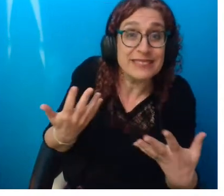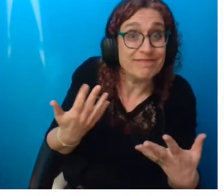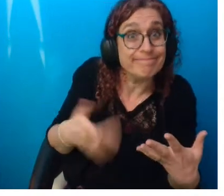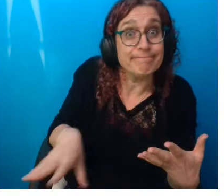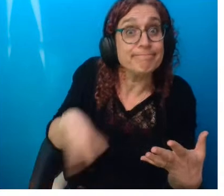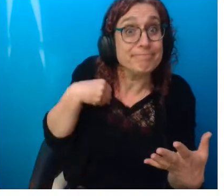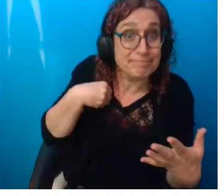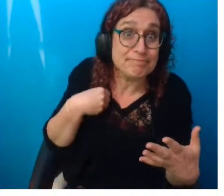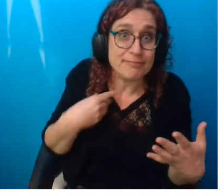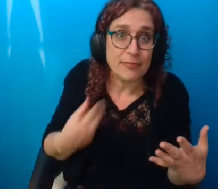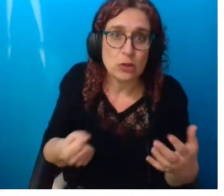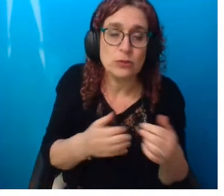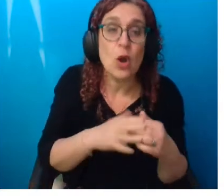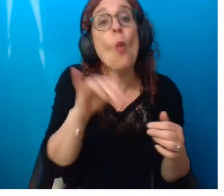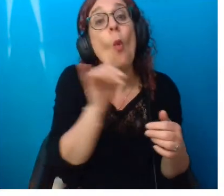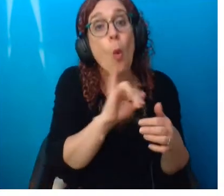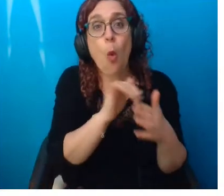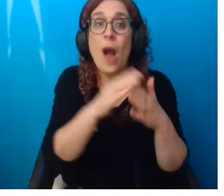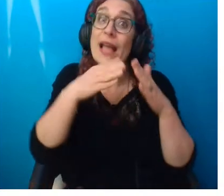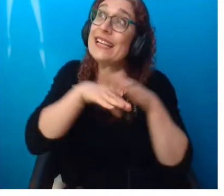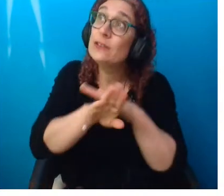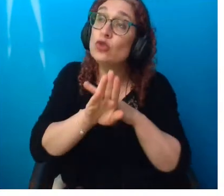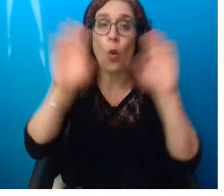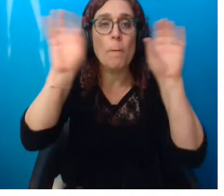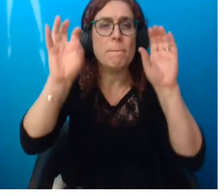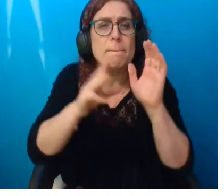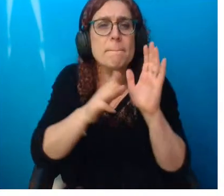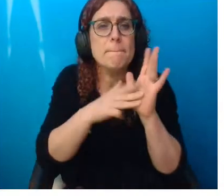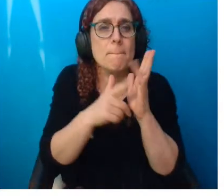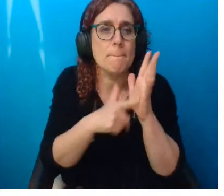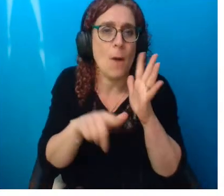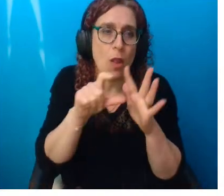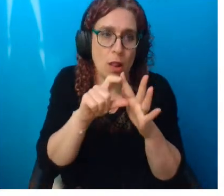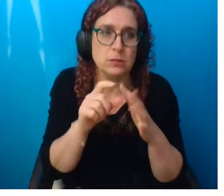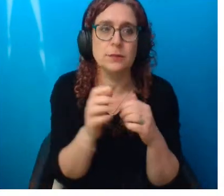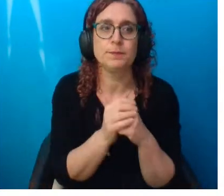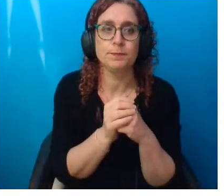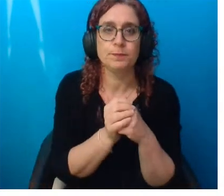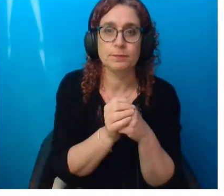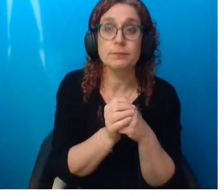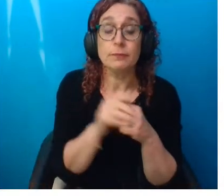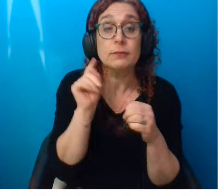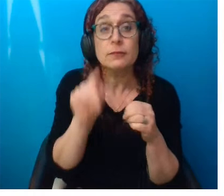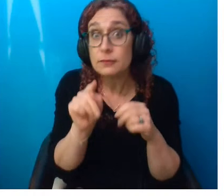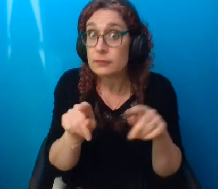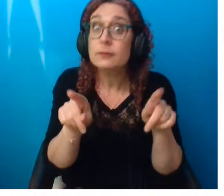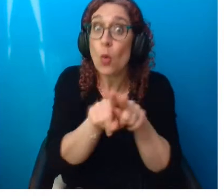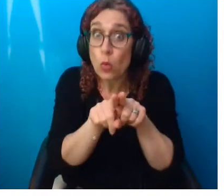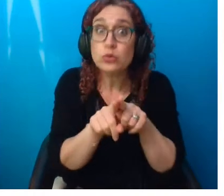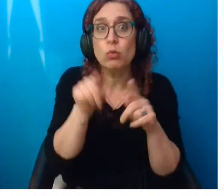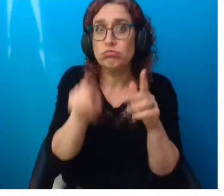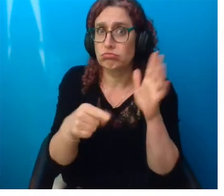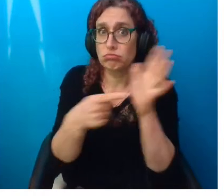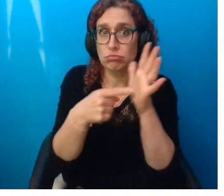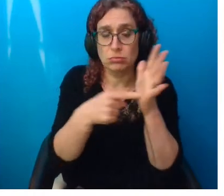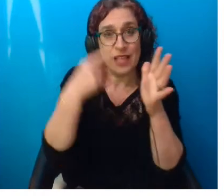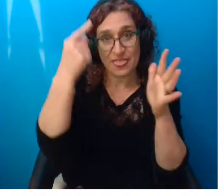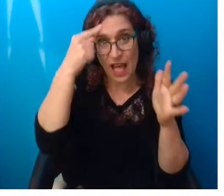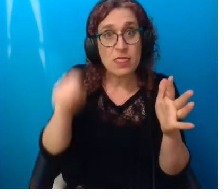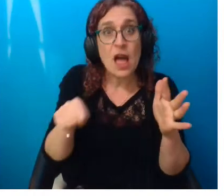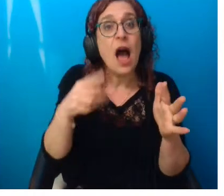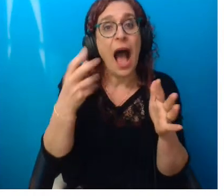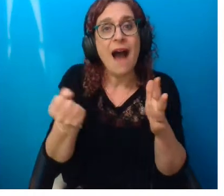And indoor molds also play a role. And then I think that's also important to appreciate. There are also irritants that